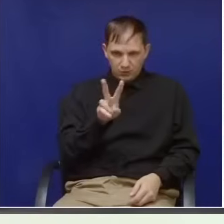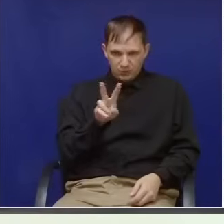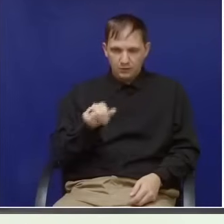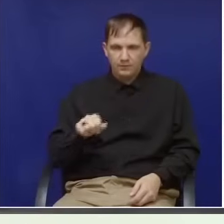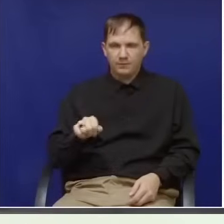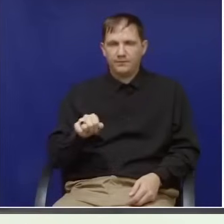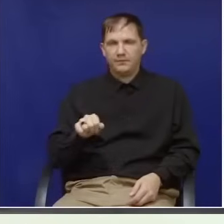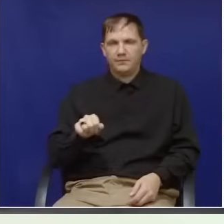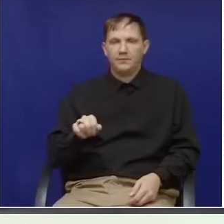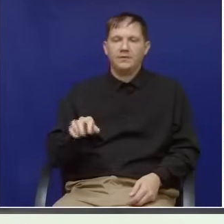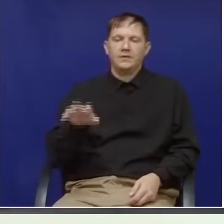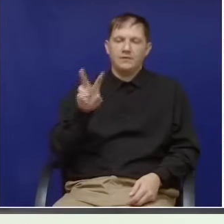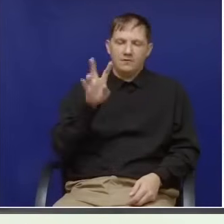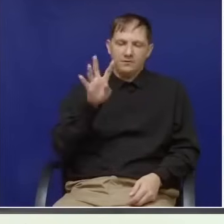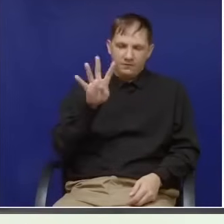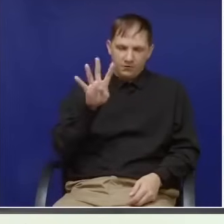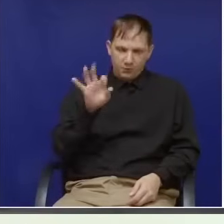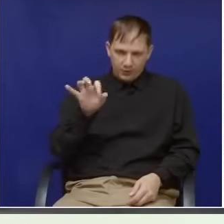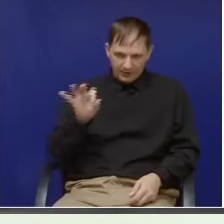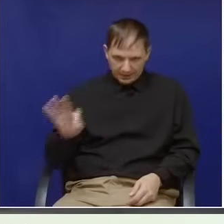24-25 is 4.3.